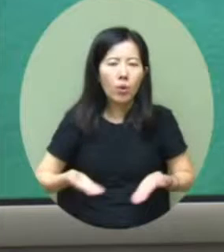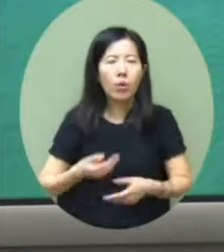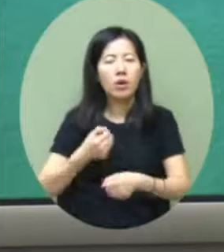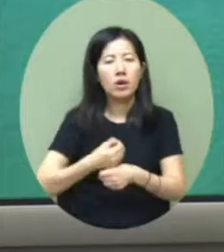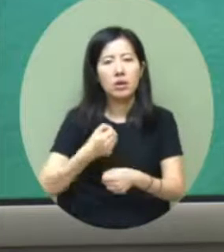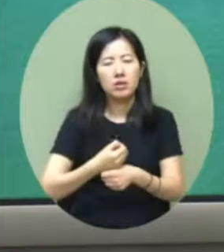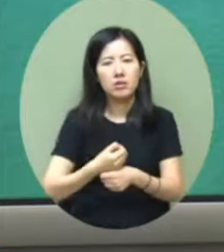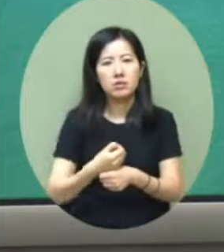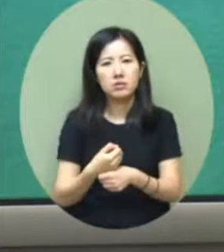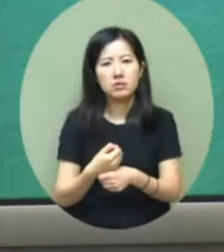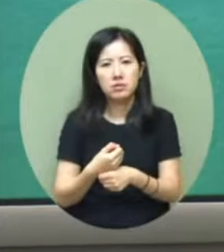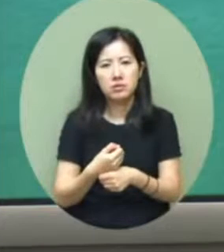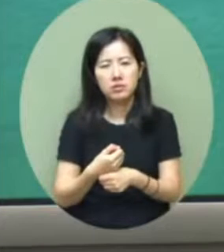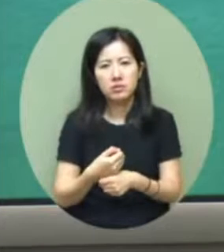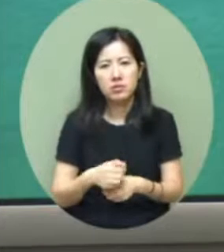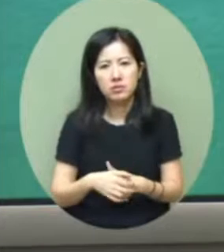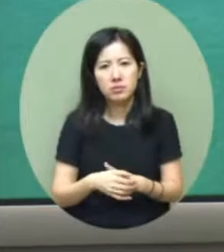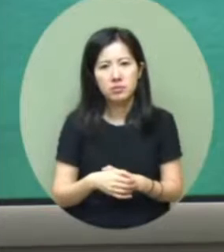conduct follow-up